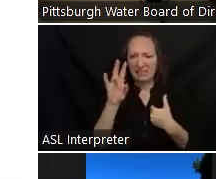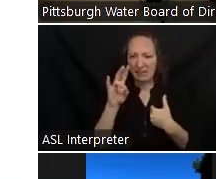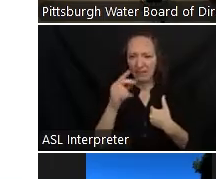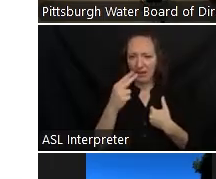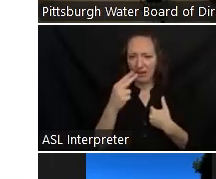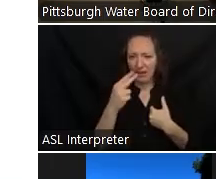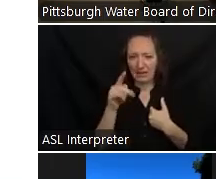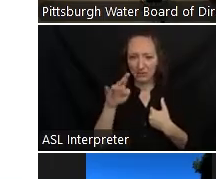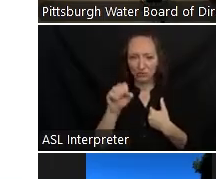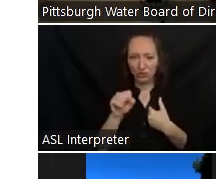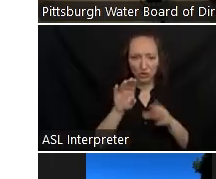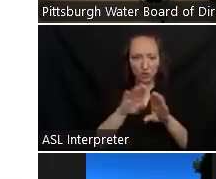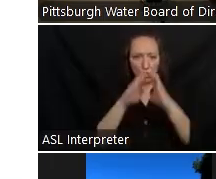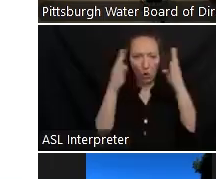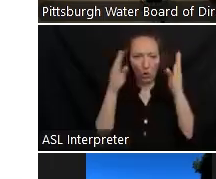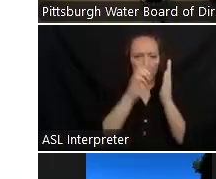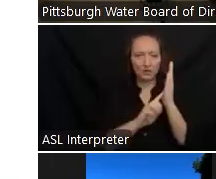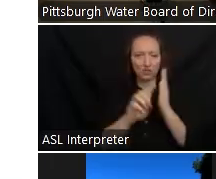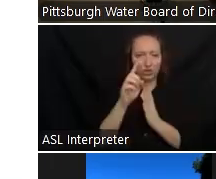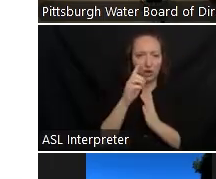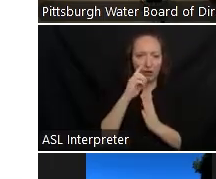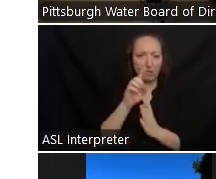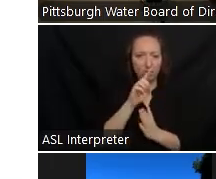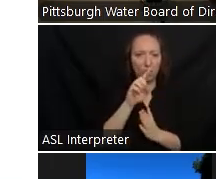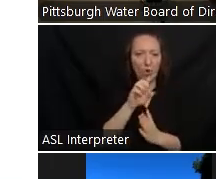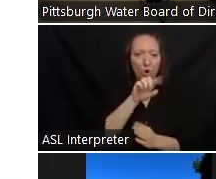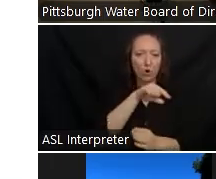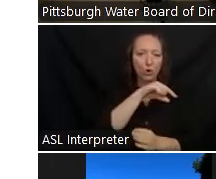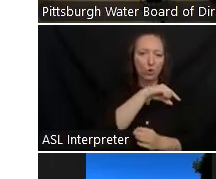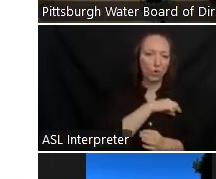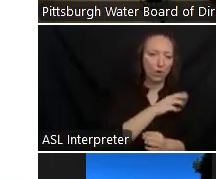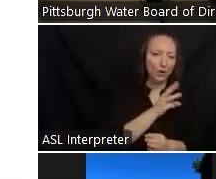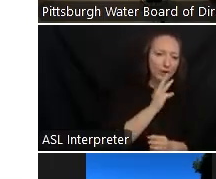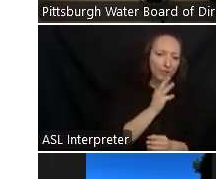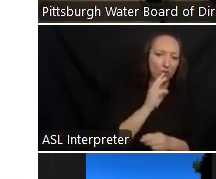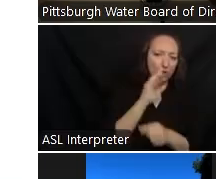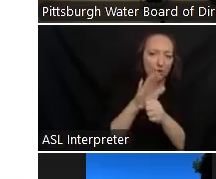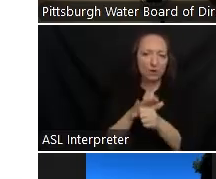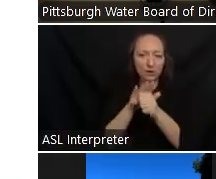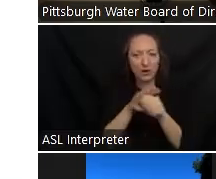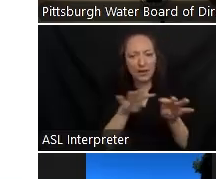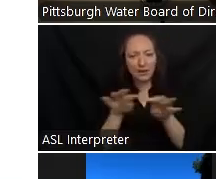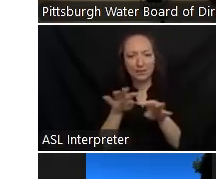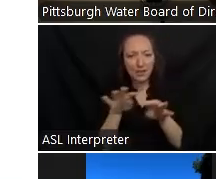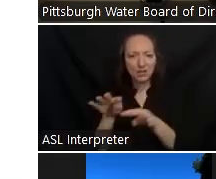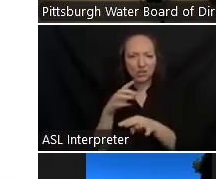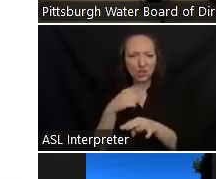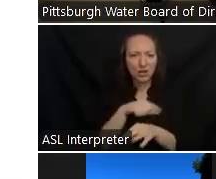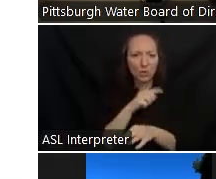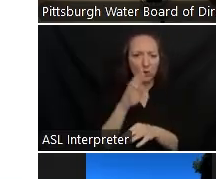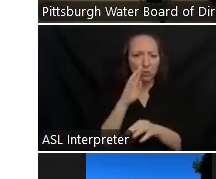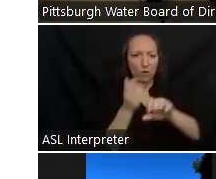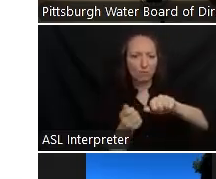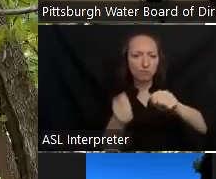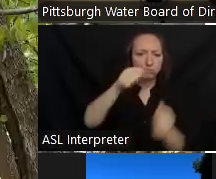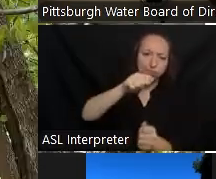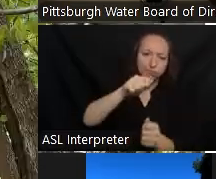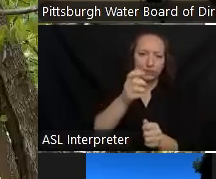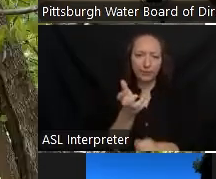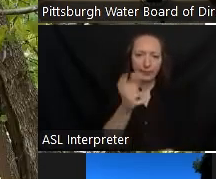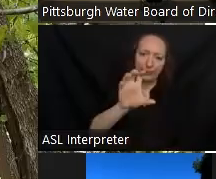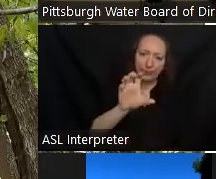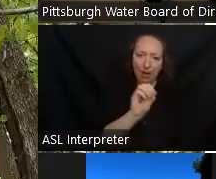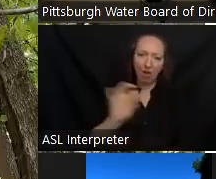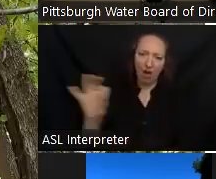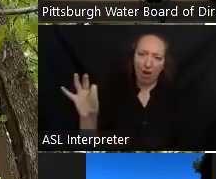purpose of water quality flushing. And those will be shut off once that water quality flushing program is completed.